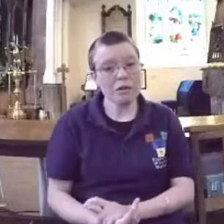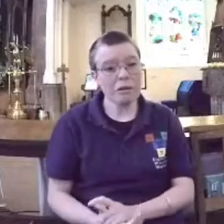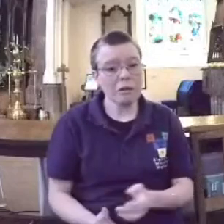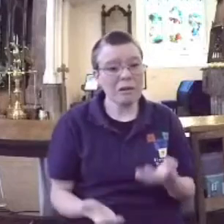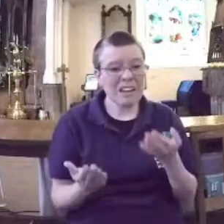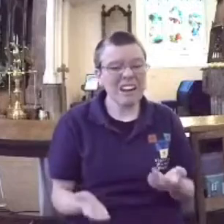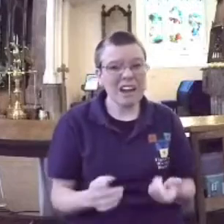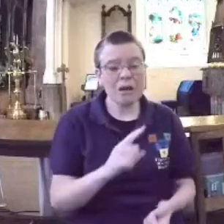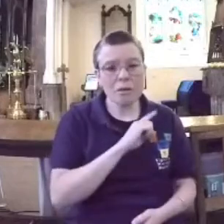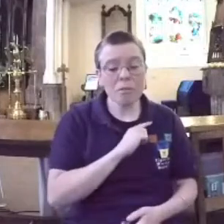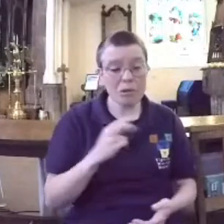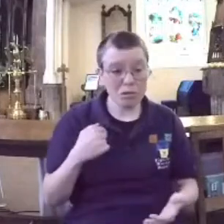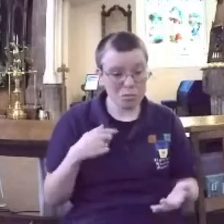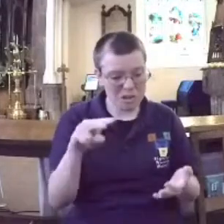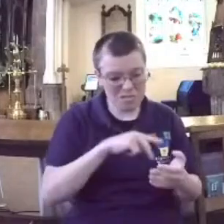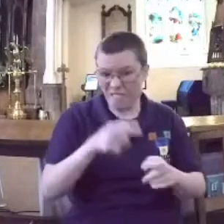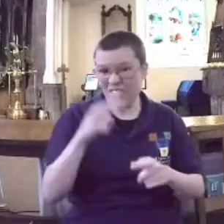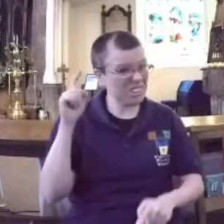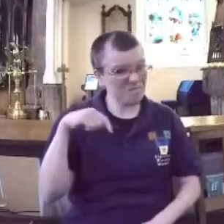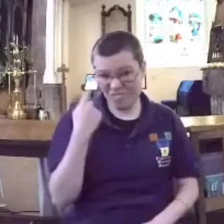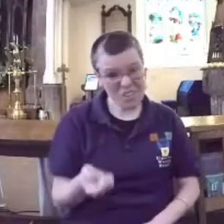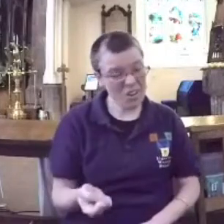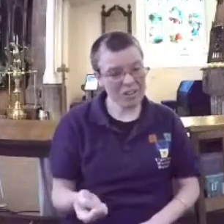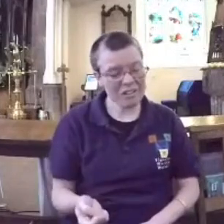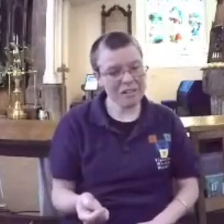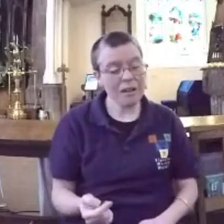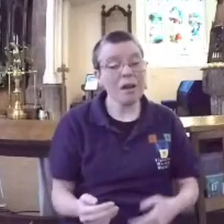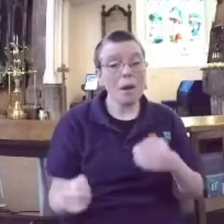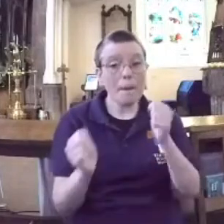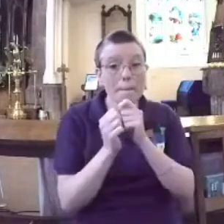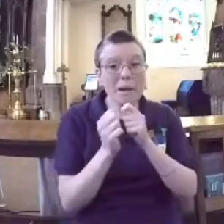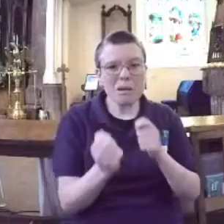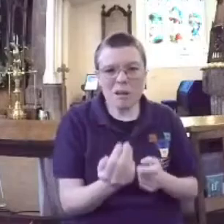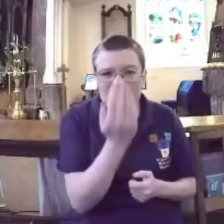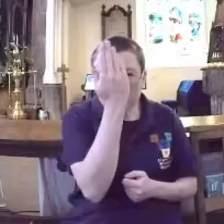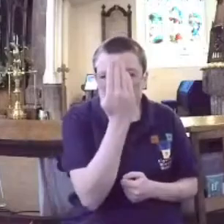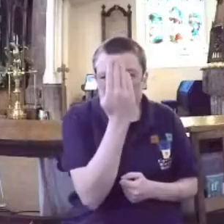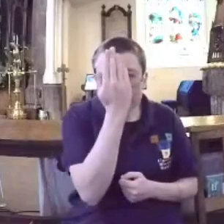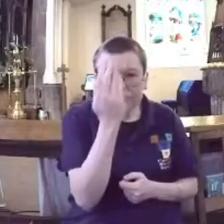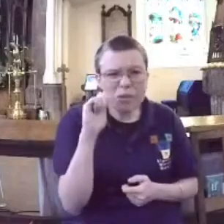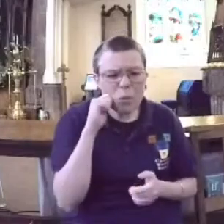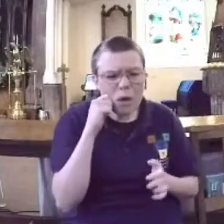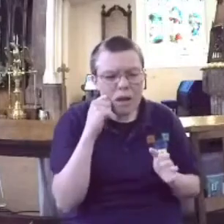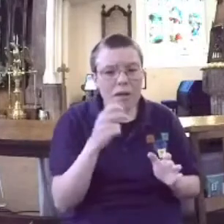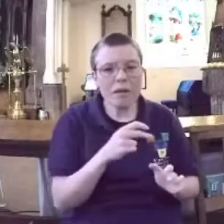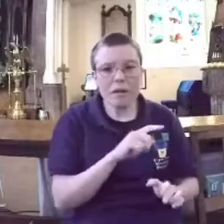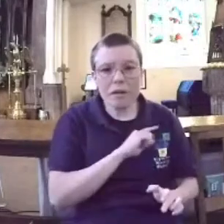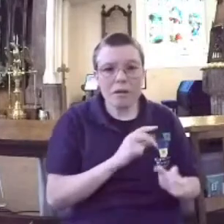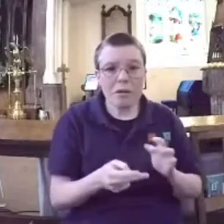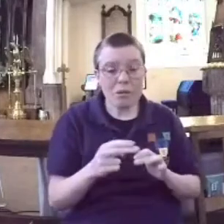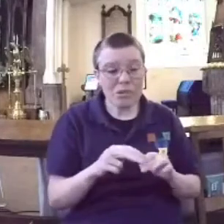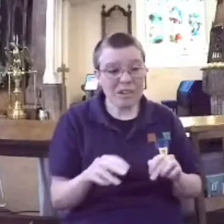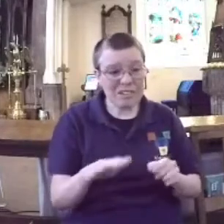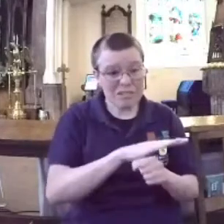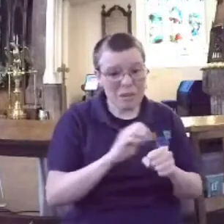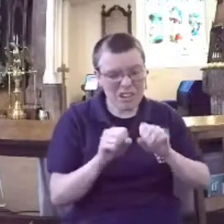Now, because I can't skim read, I'm going to have the paper in front of my face, because if I lost my place, it would take me a